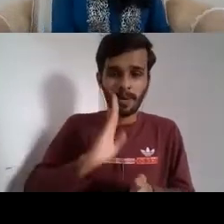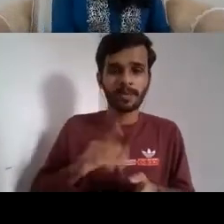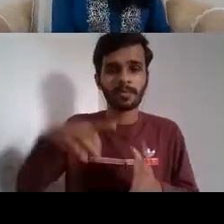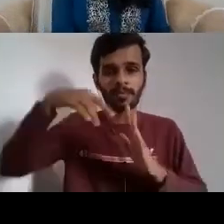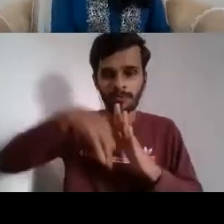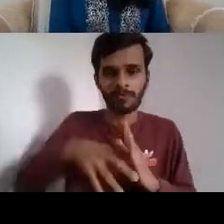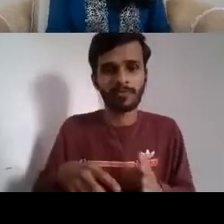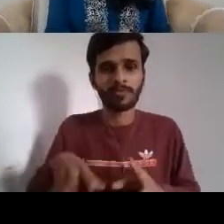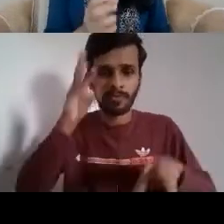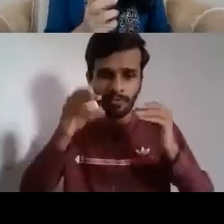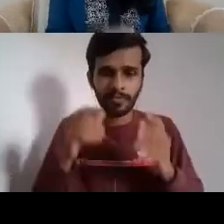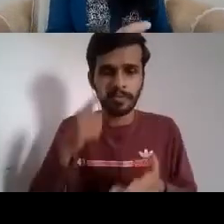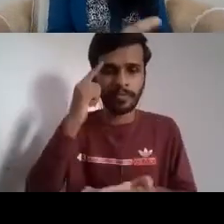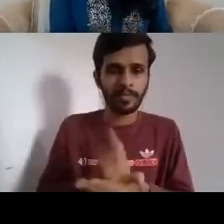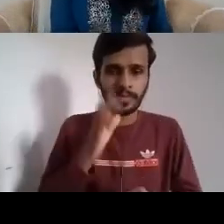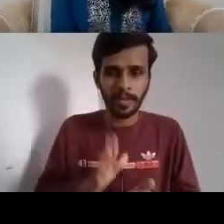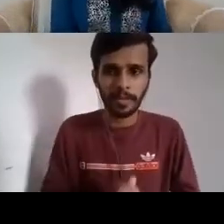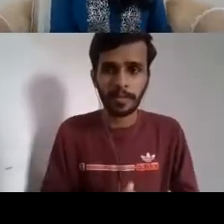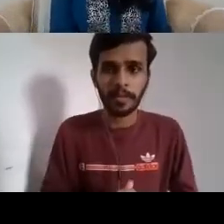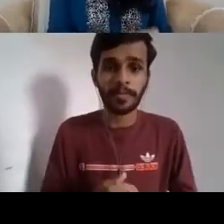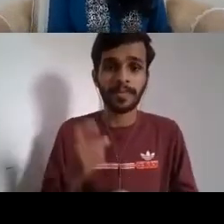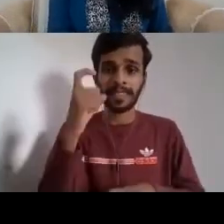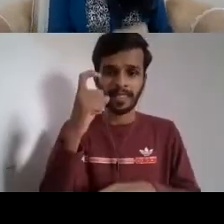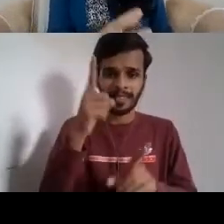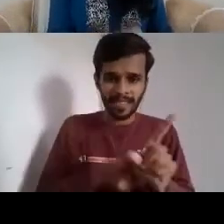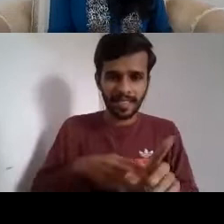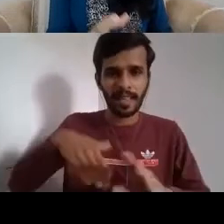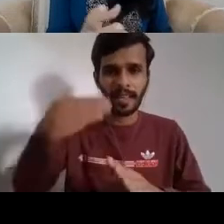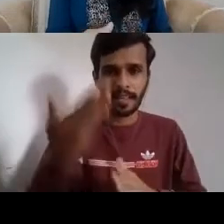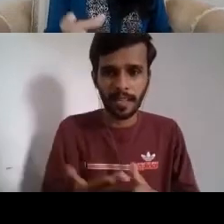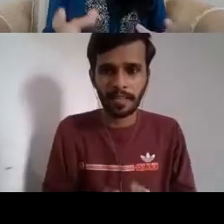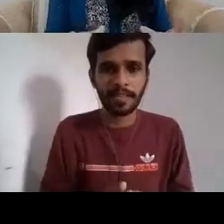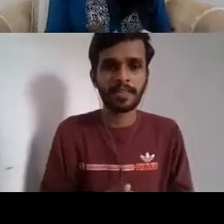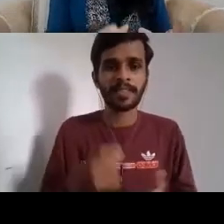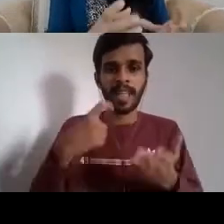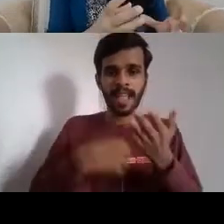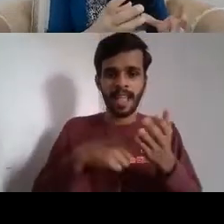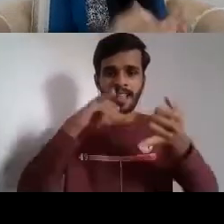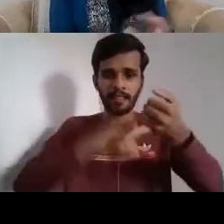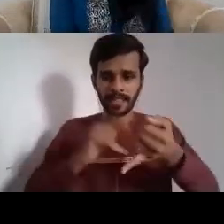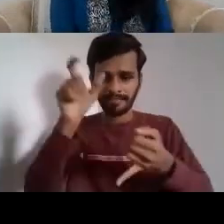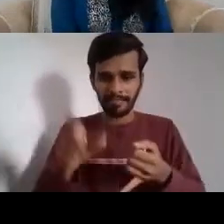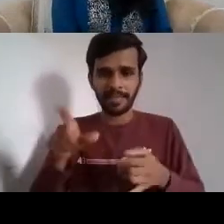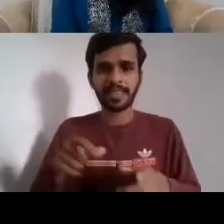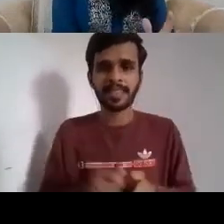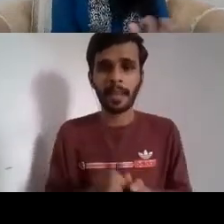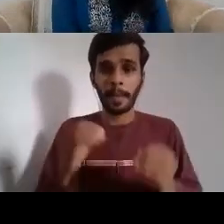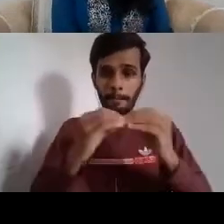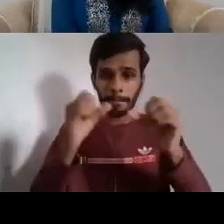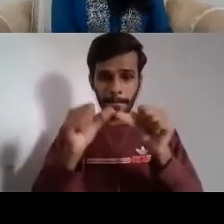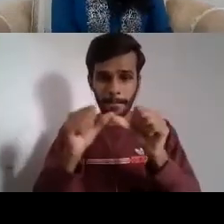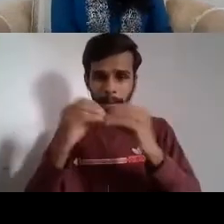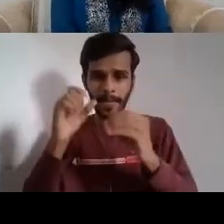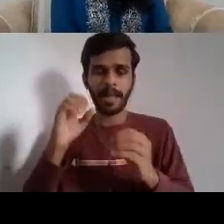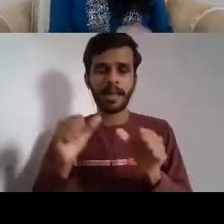tutelage. For 7 years, Ravi Shankar lived in Baba's humble home in Maihar, Madhya